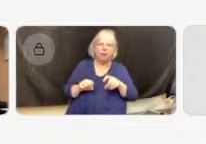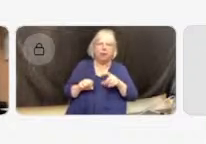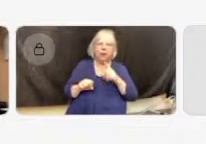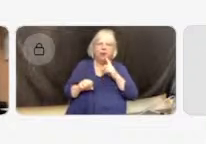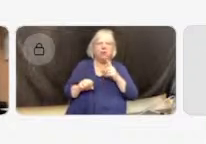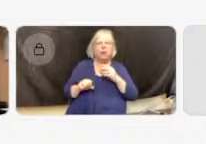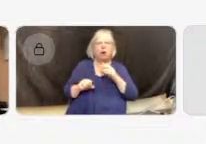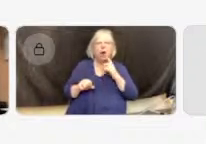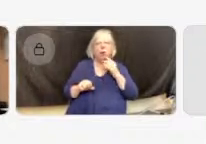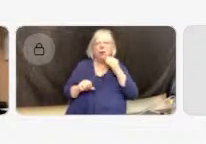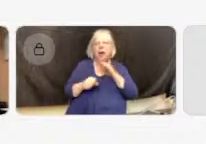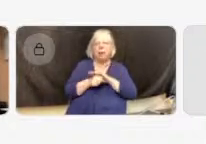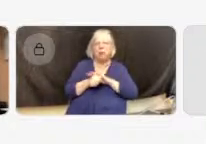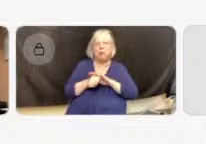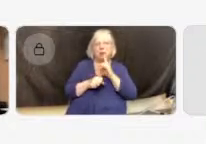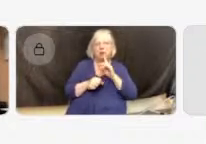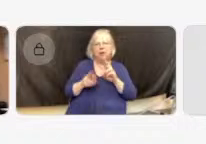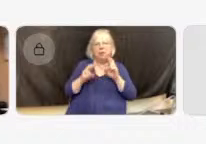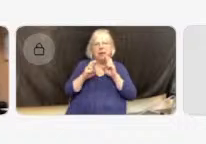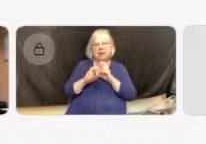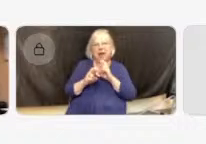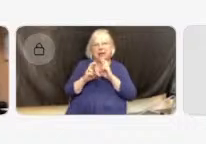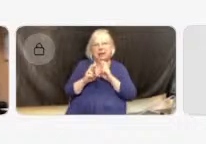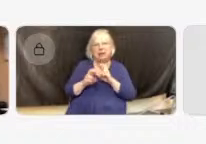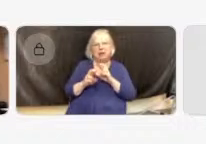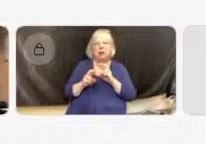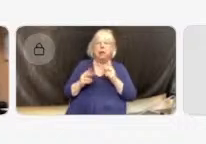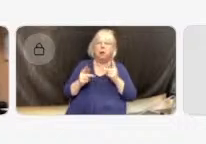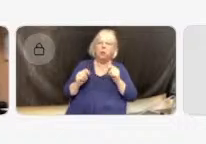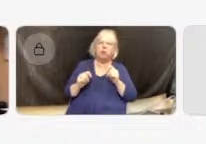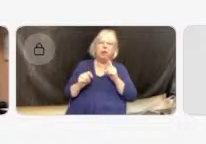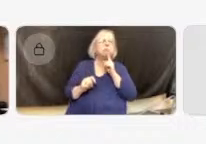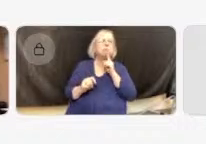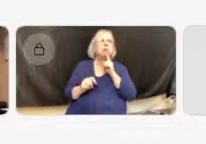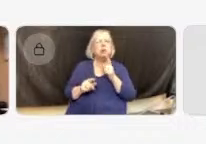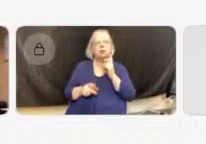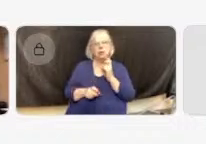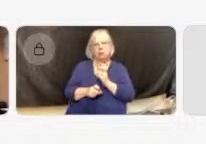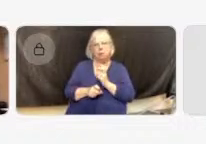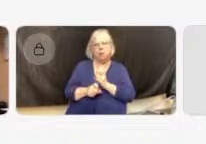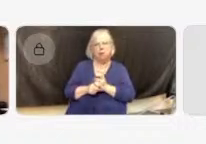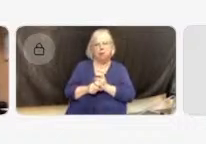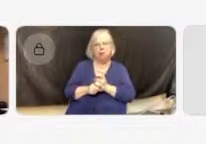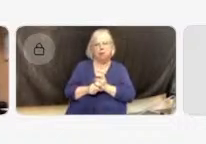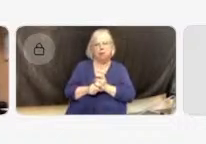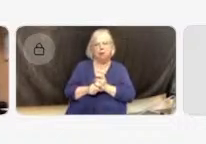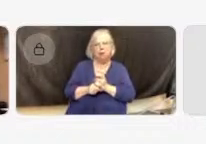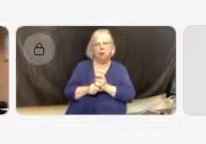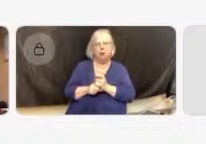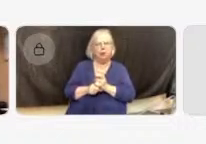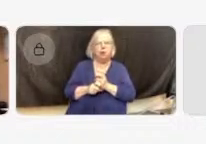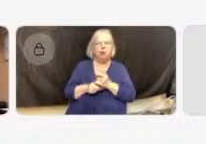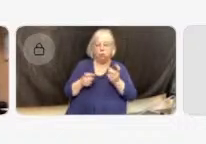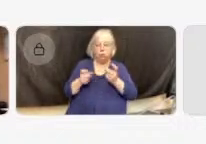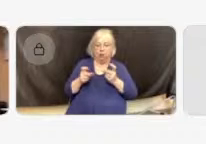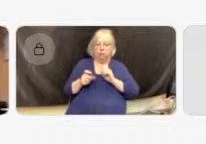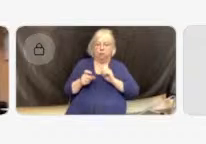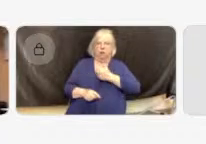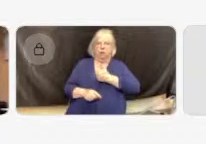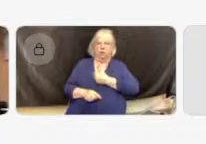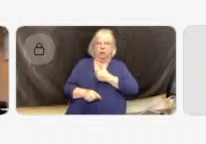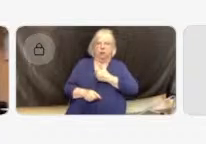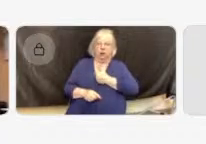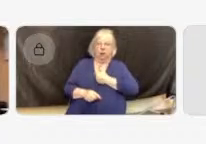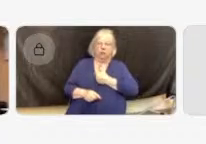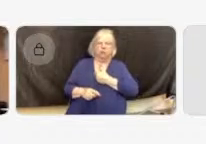tight-knit. We try really, really hard to police and govern ourselves to a